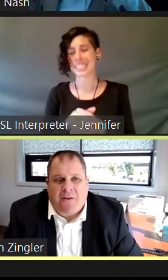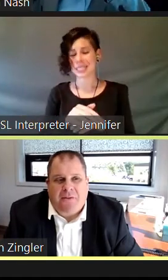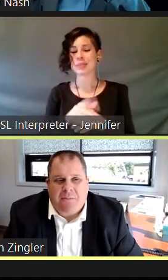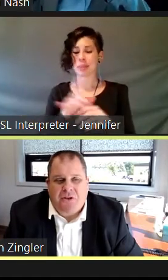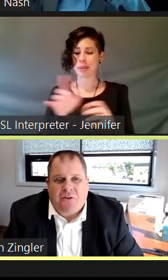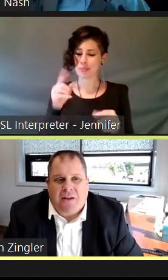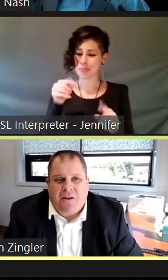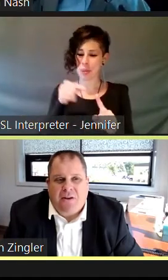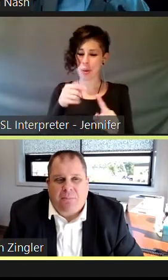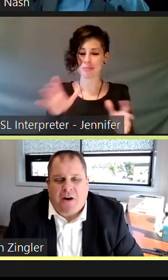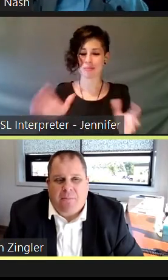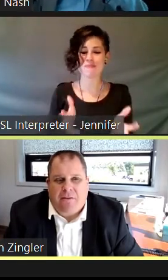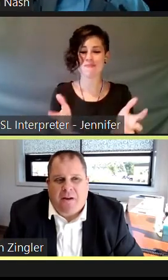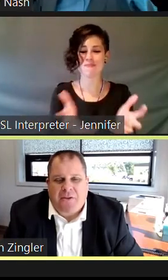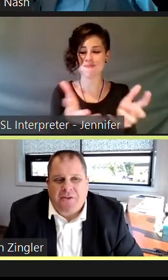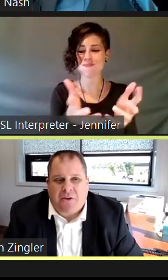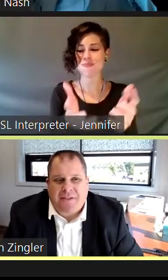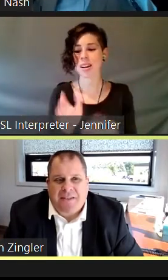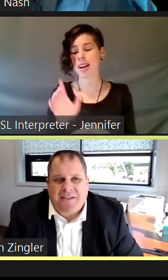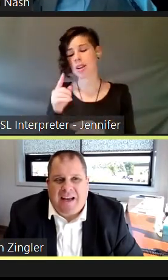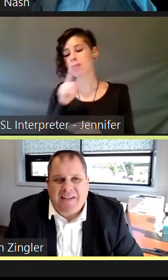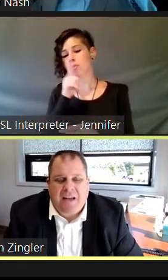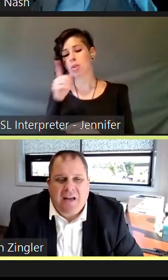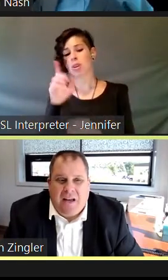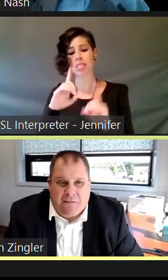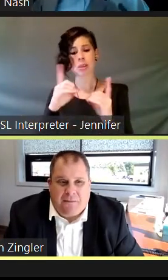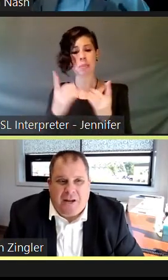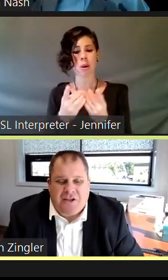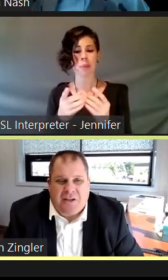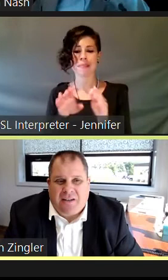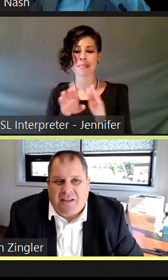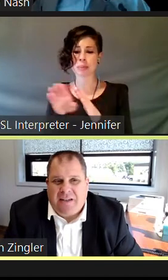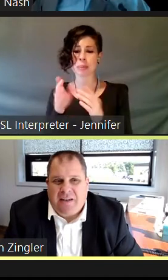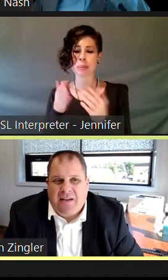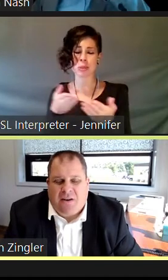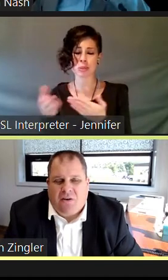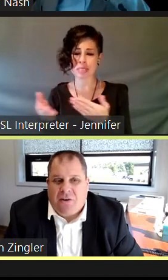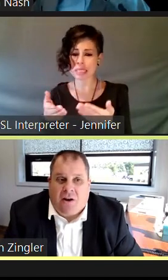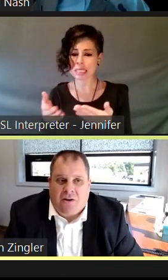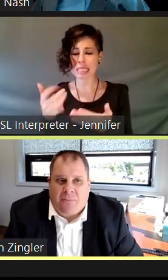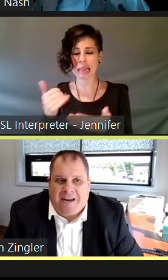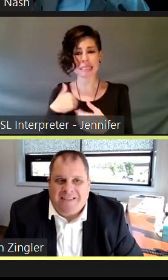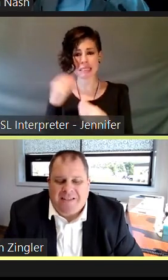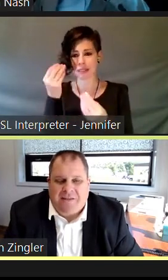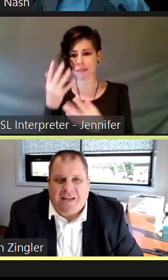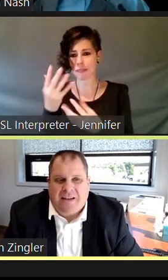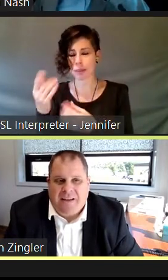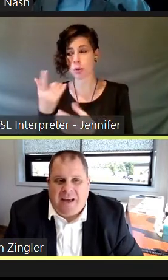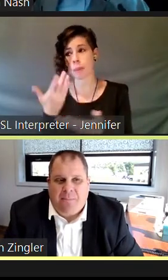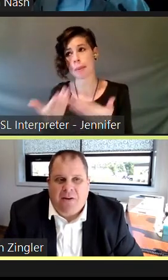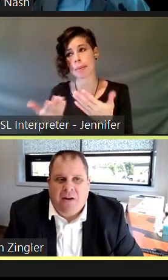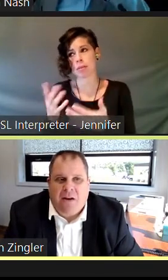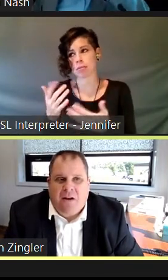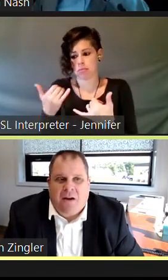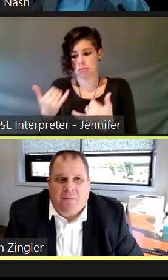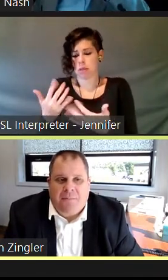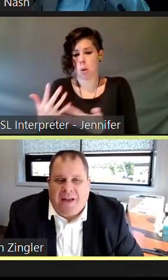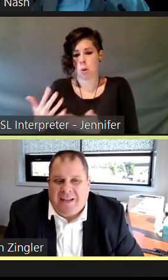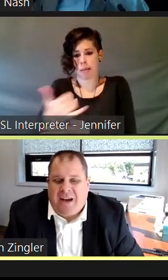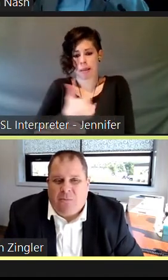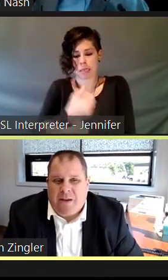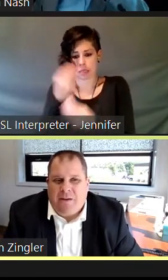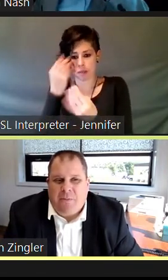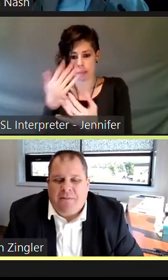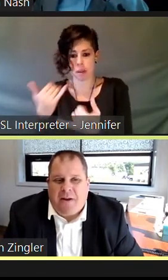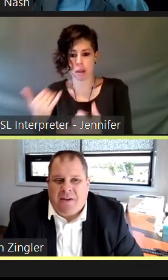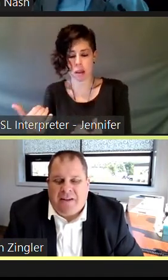Public Health. I'm sure that your Department of Developmental Services has information collected, or they are in the process of collecting that, but that's